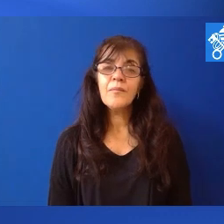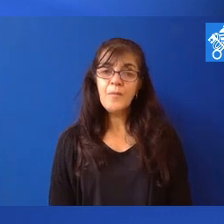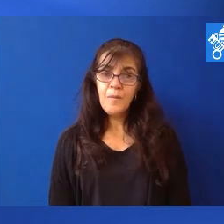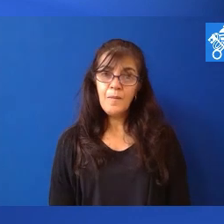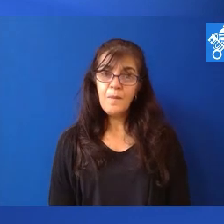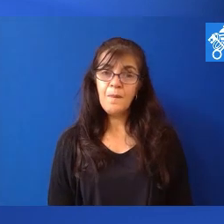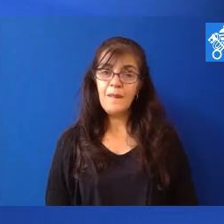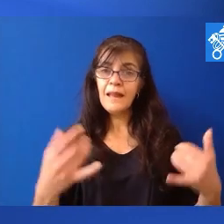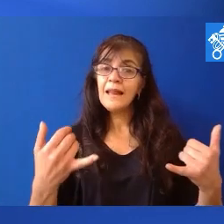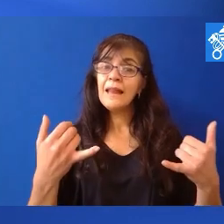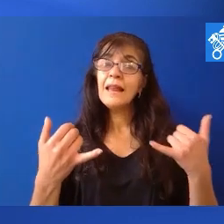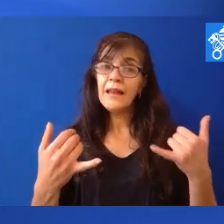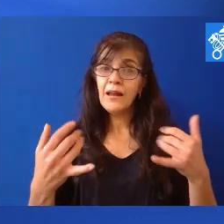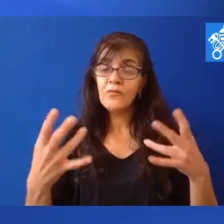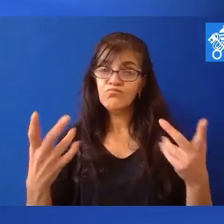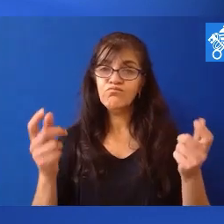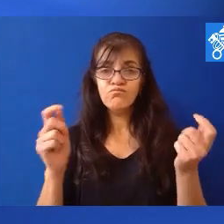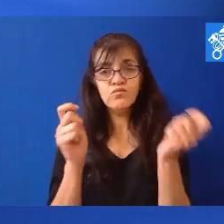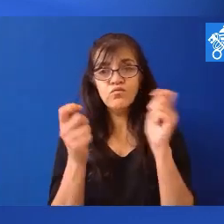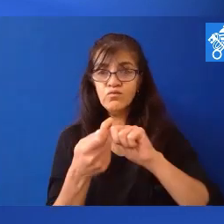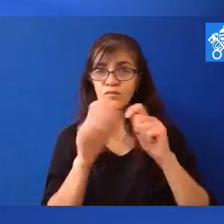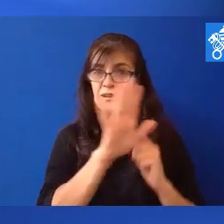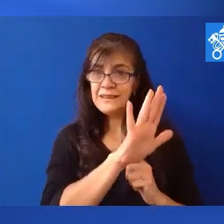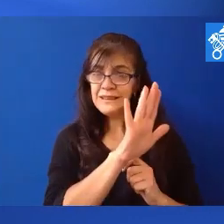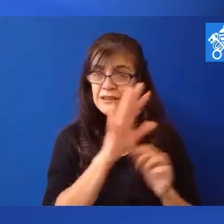Eis a tradução das suas palavras.